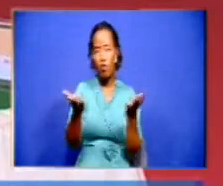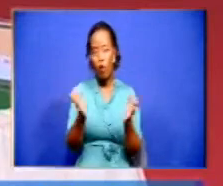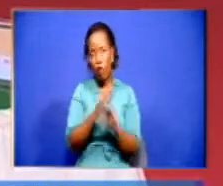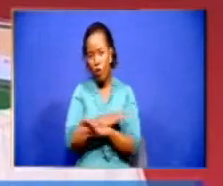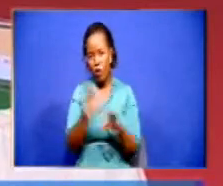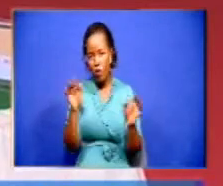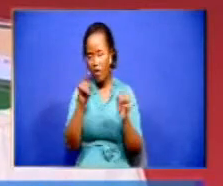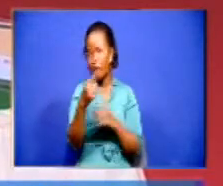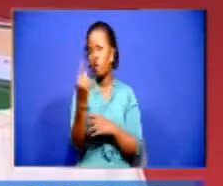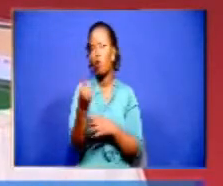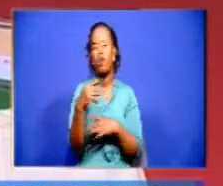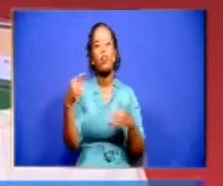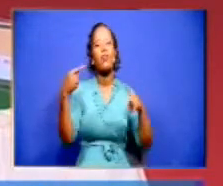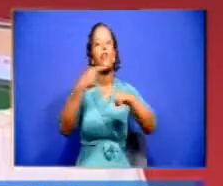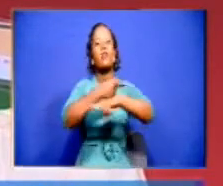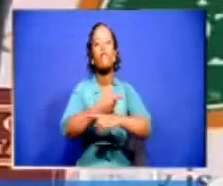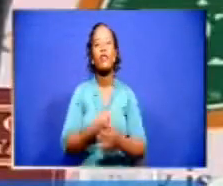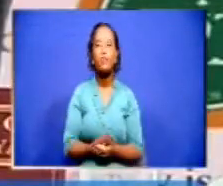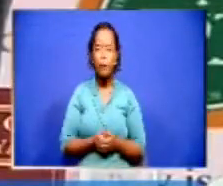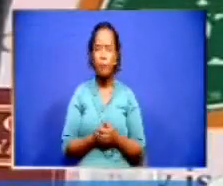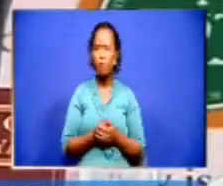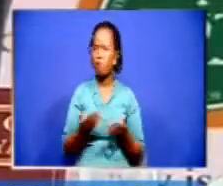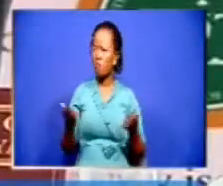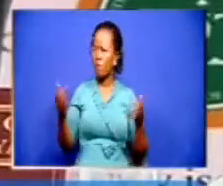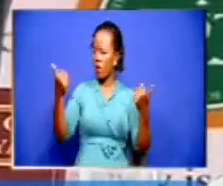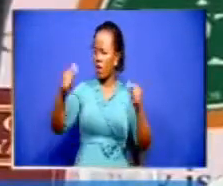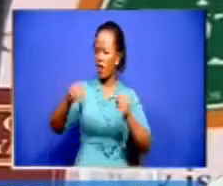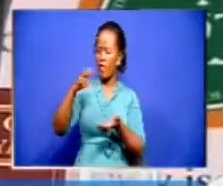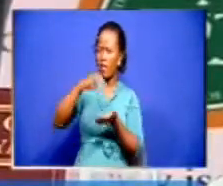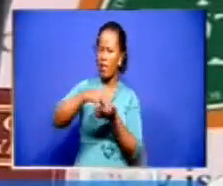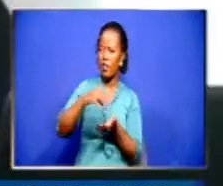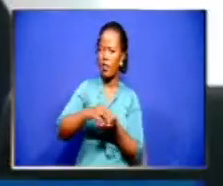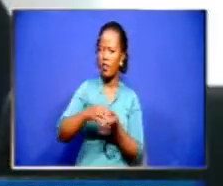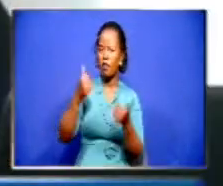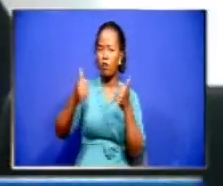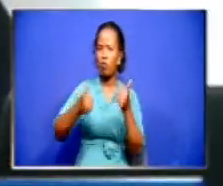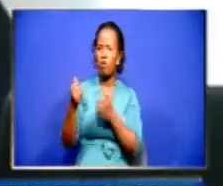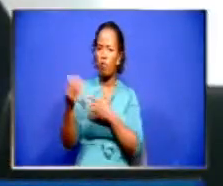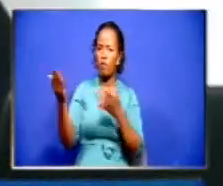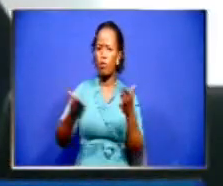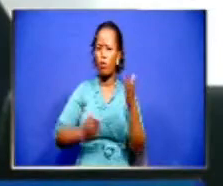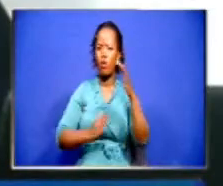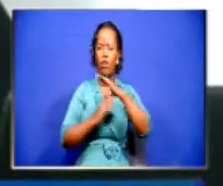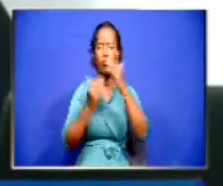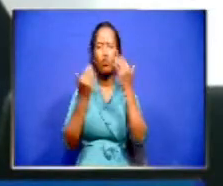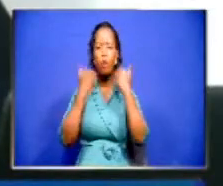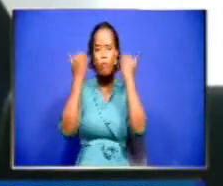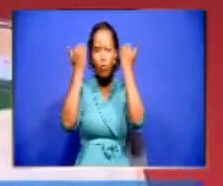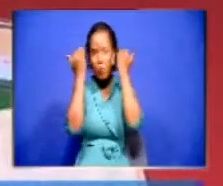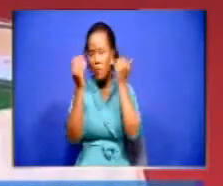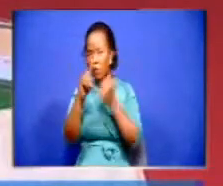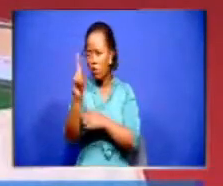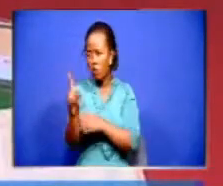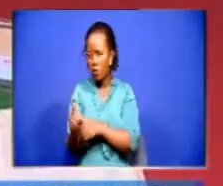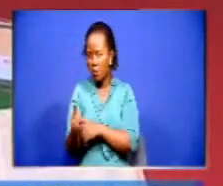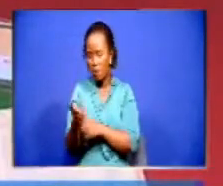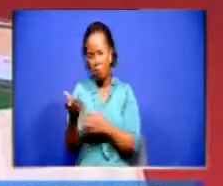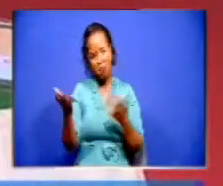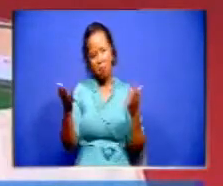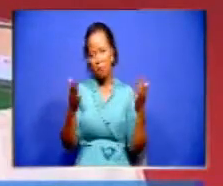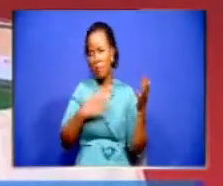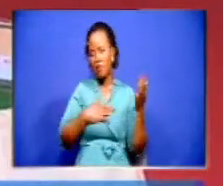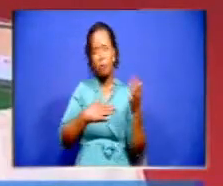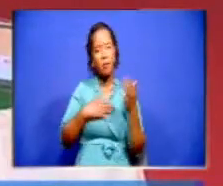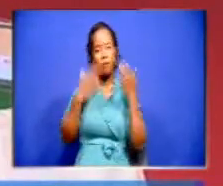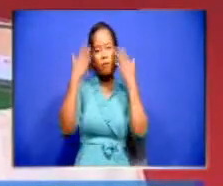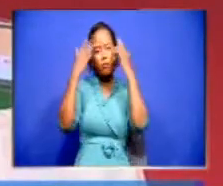is the difference. Any case that comes to mind, my lord, by the Supreme Court on... Again, on that one, I falter.